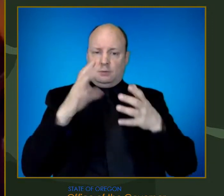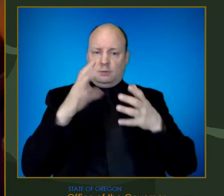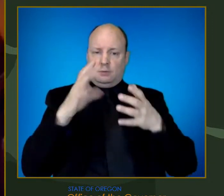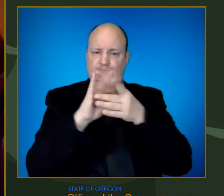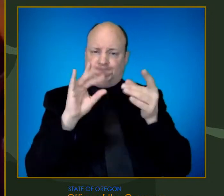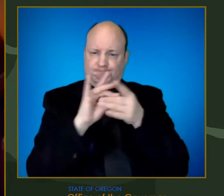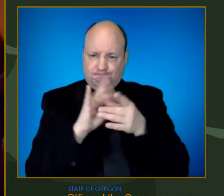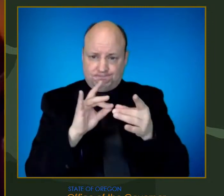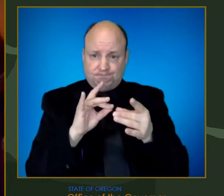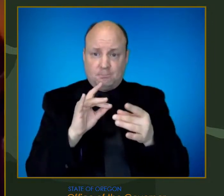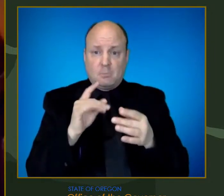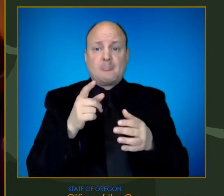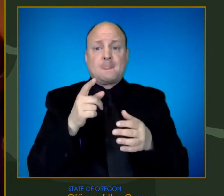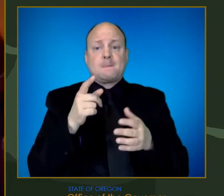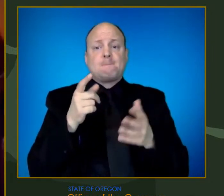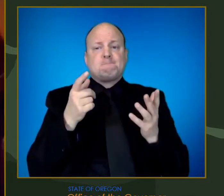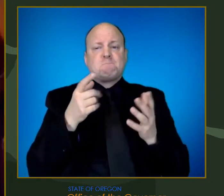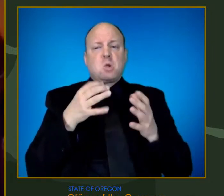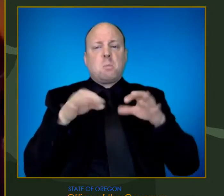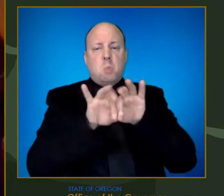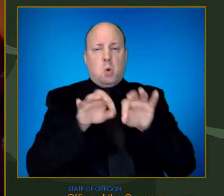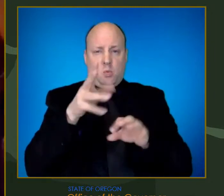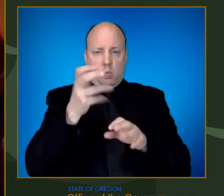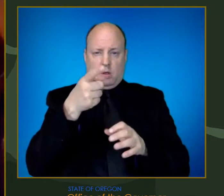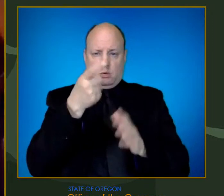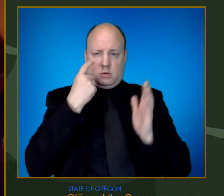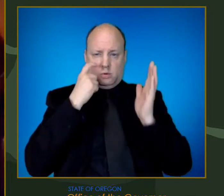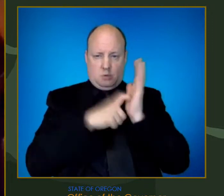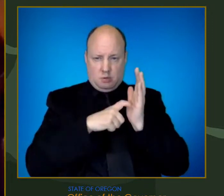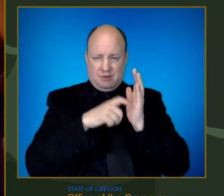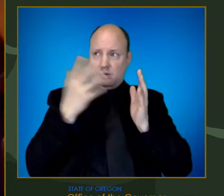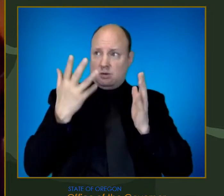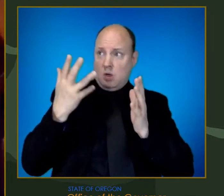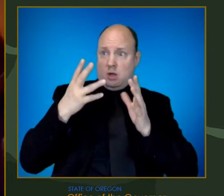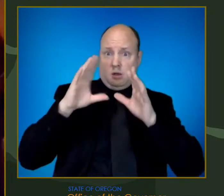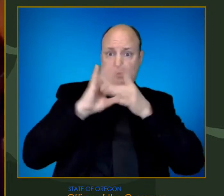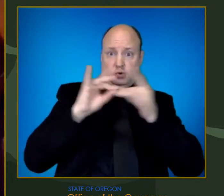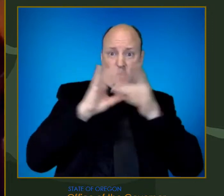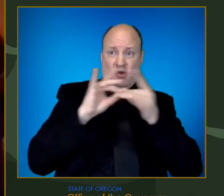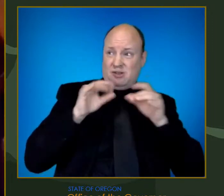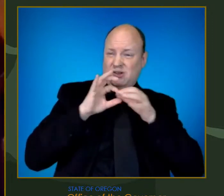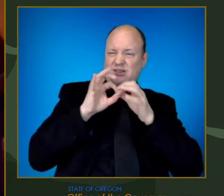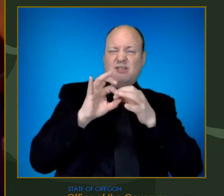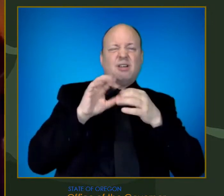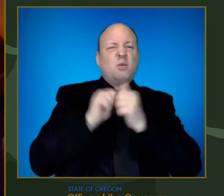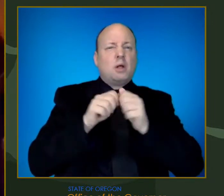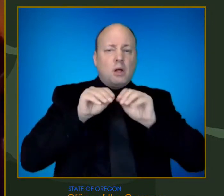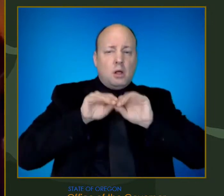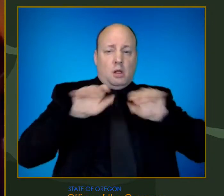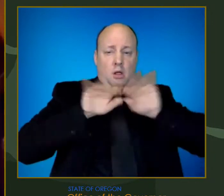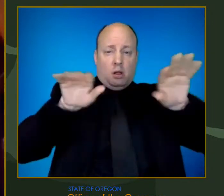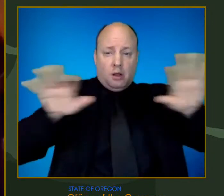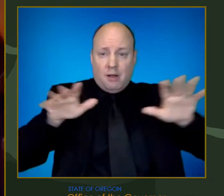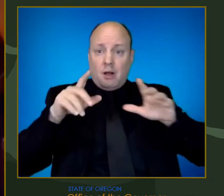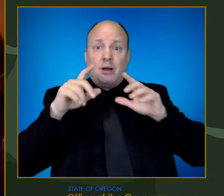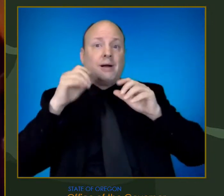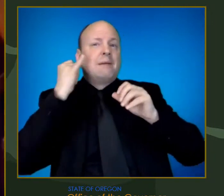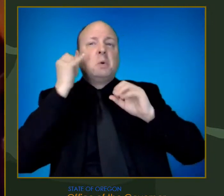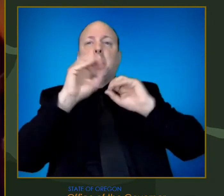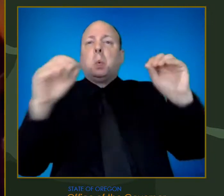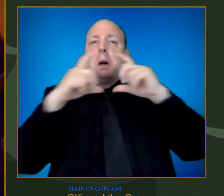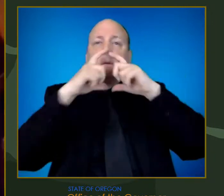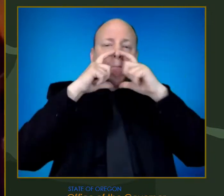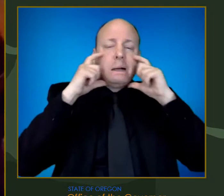that several outbreaks involved large social gatherings where people were not socially distant or wearing masks. There was a